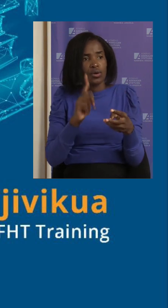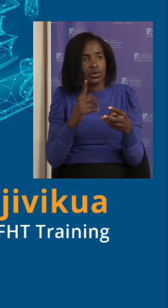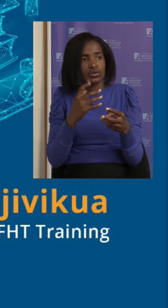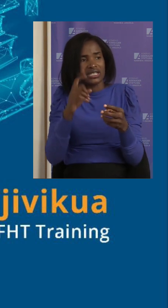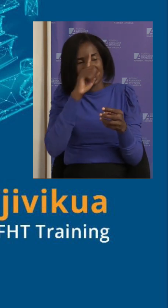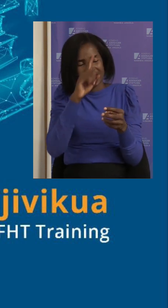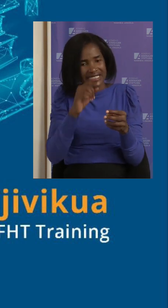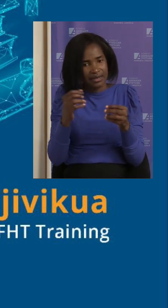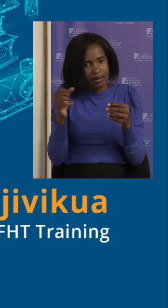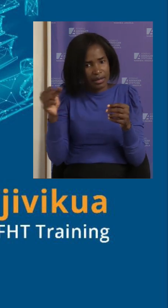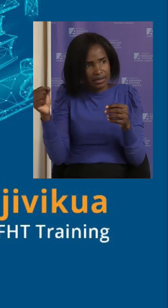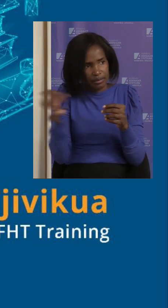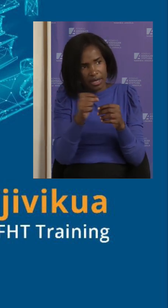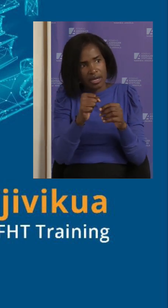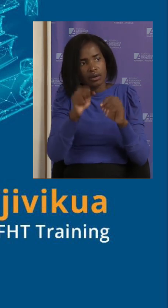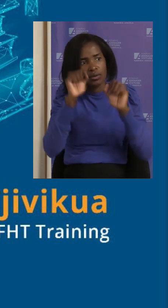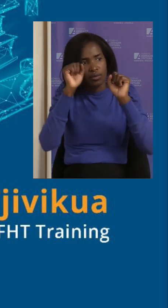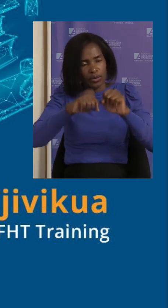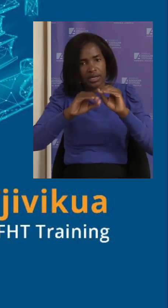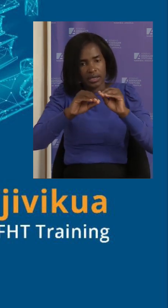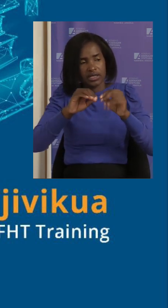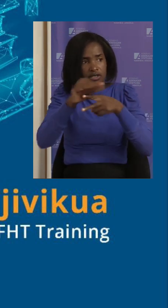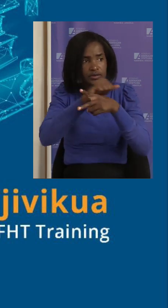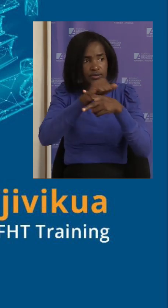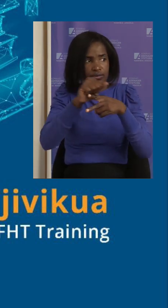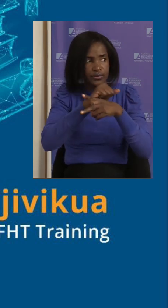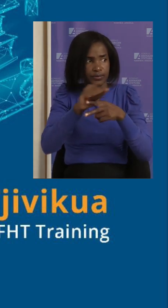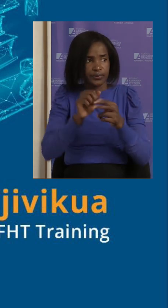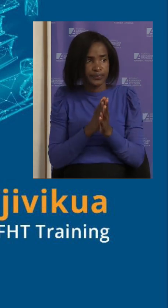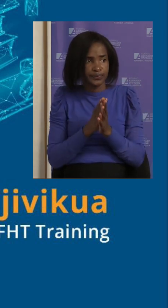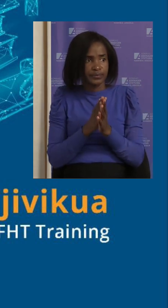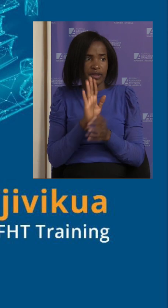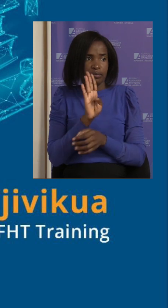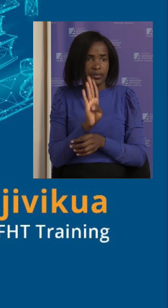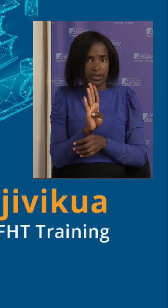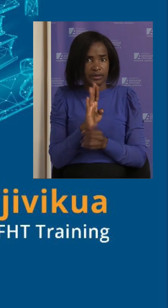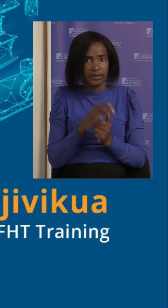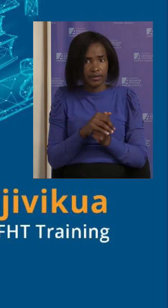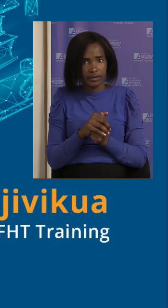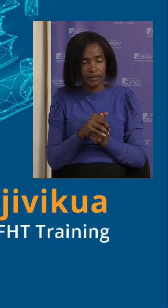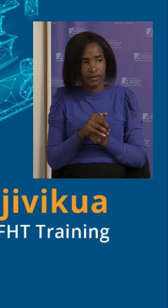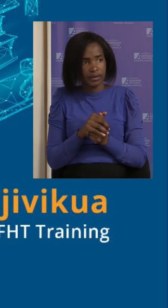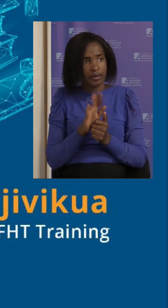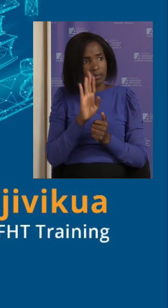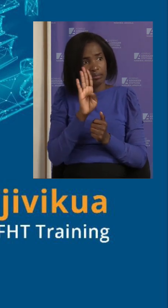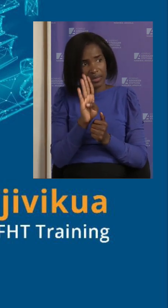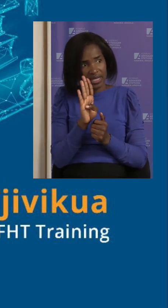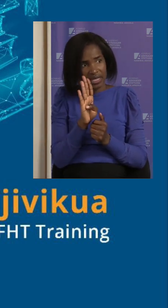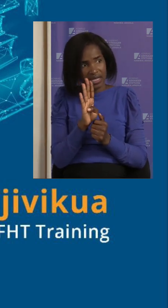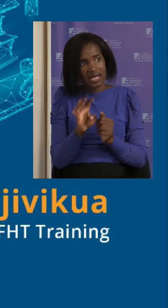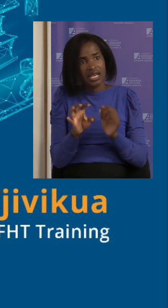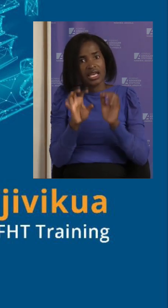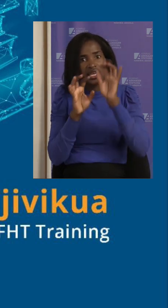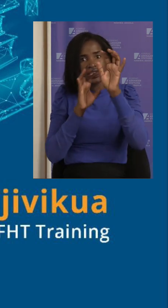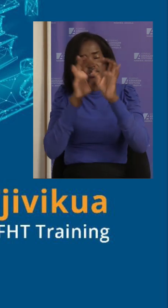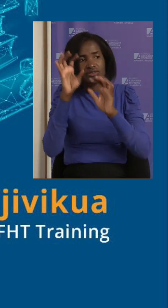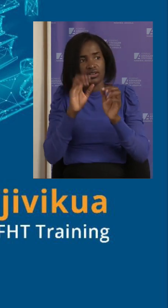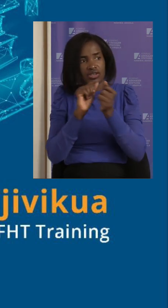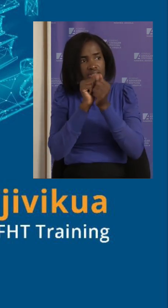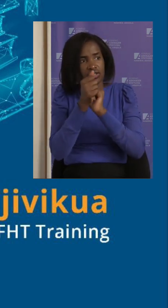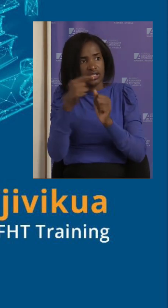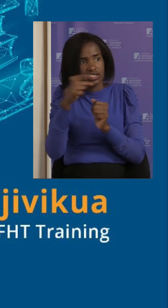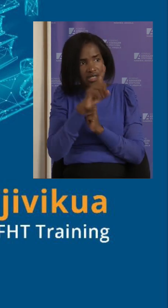teachers who can teach in the vocational stream. And then he moved on to number B, point B, structural changes at grade